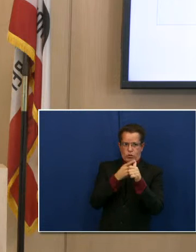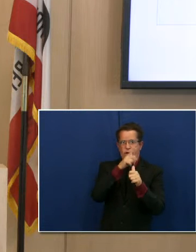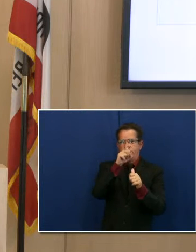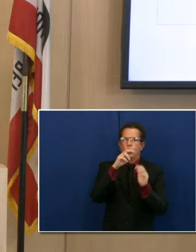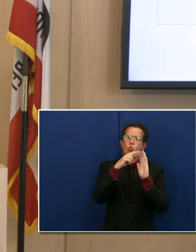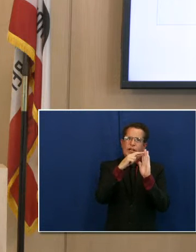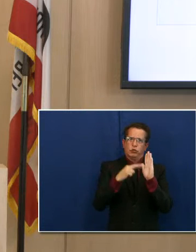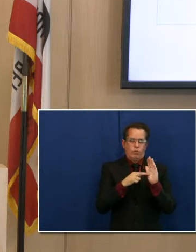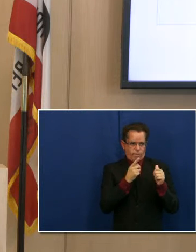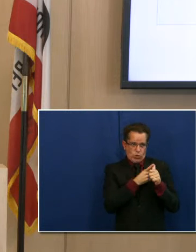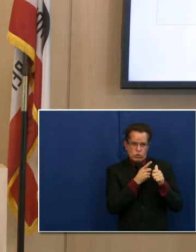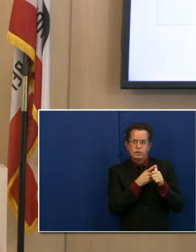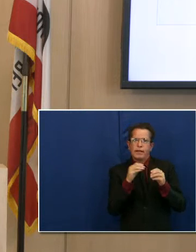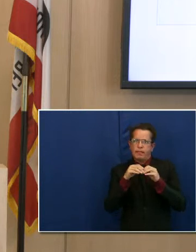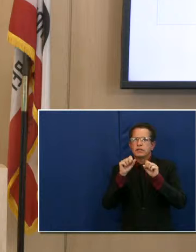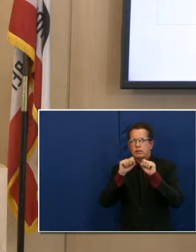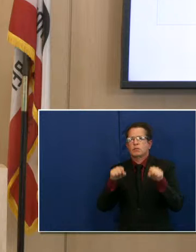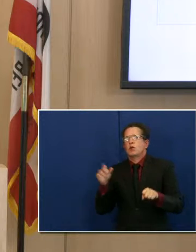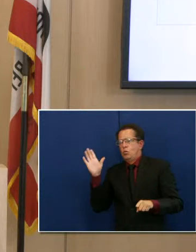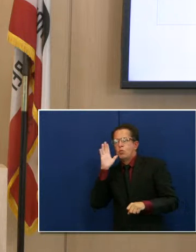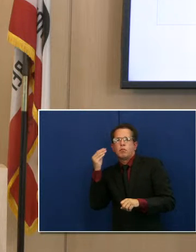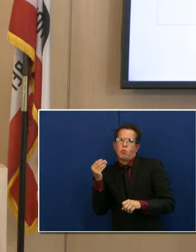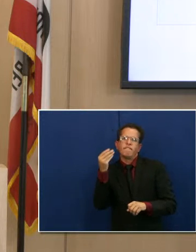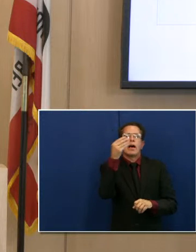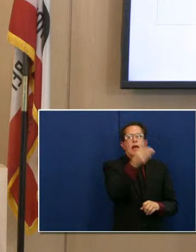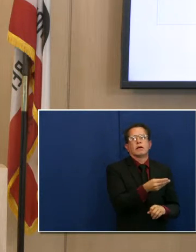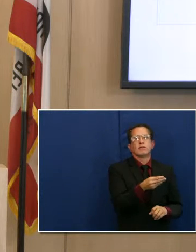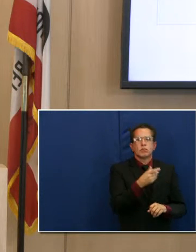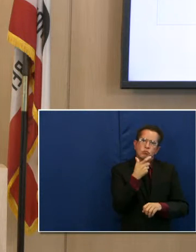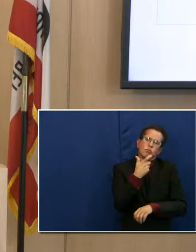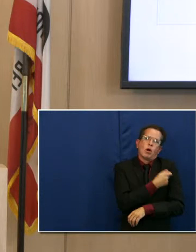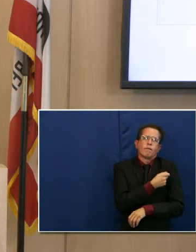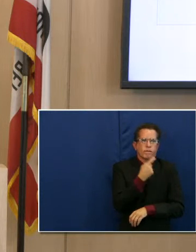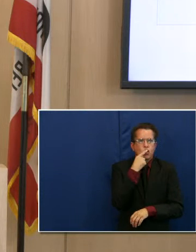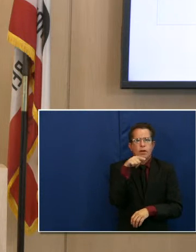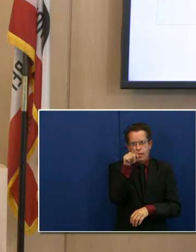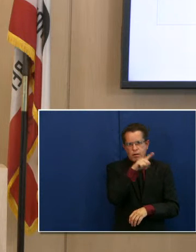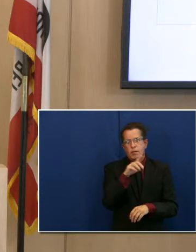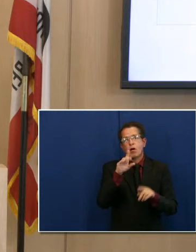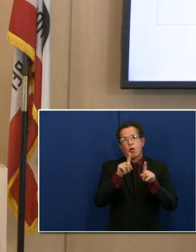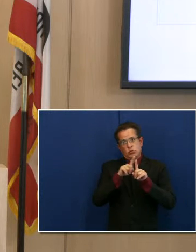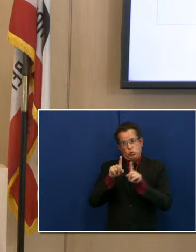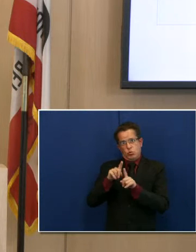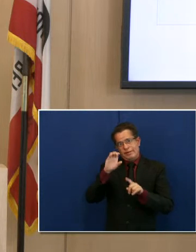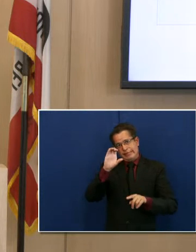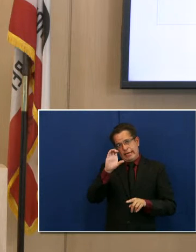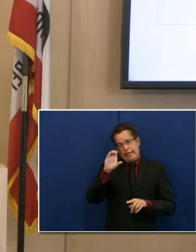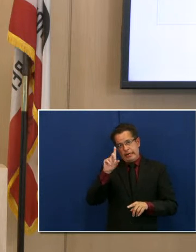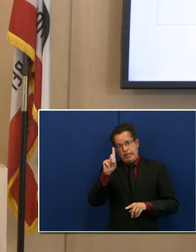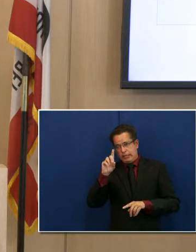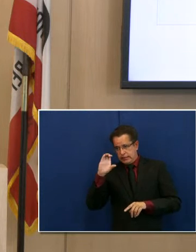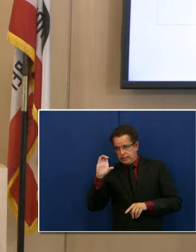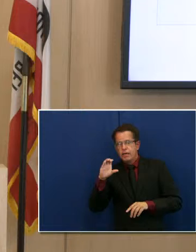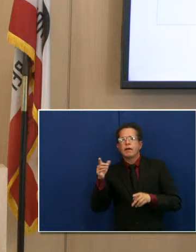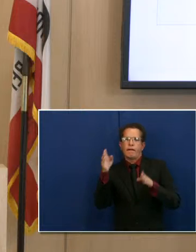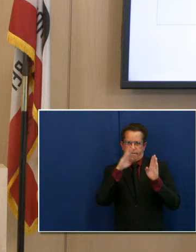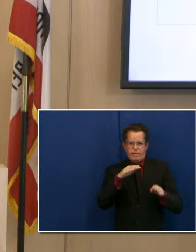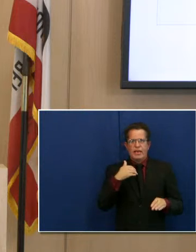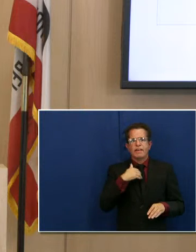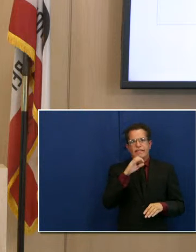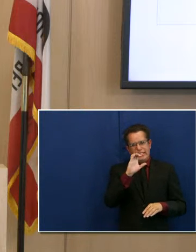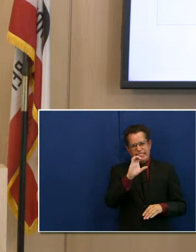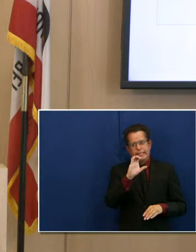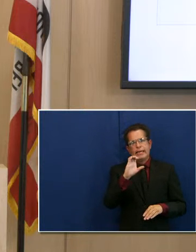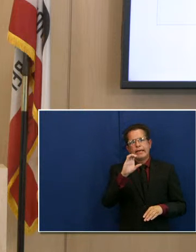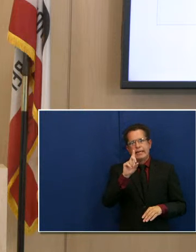registered in this system. And there is also a CDC, in addition to the CDC system, there's also a CDPH. So